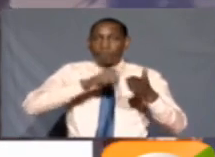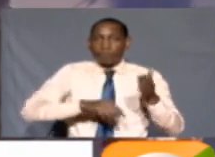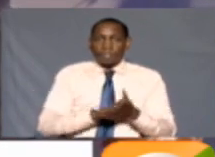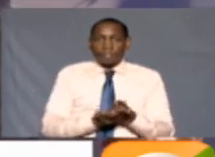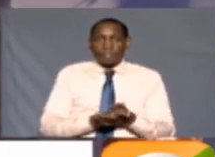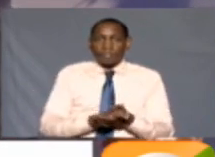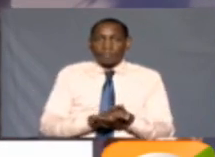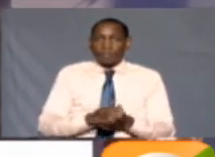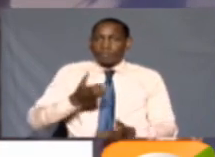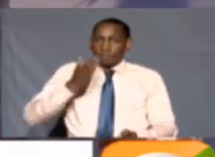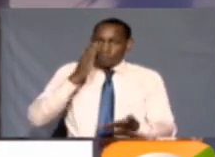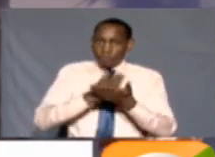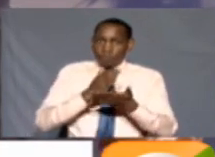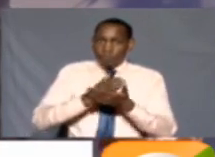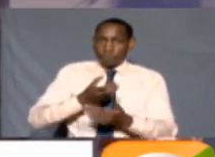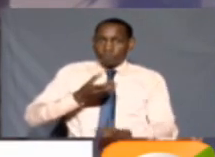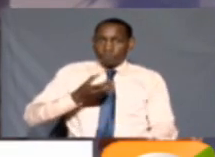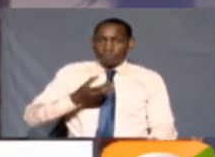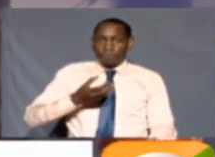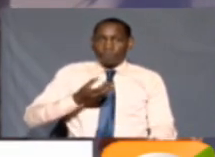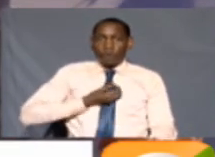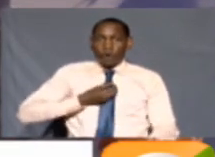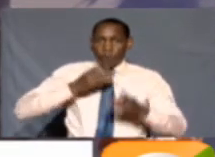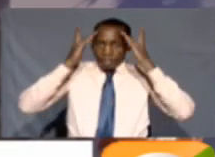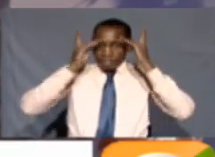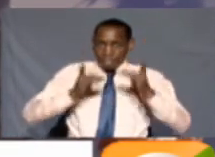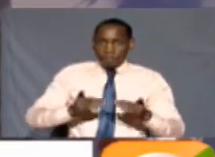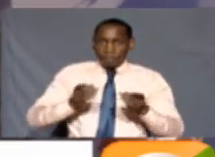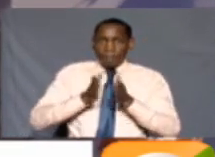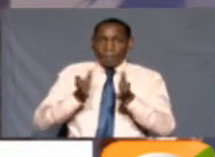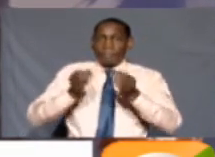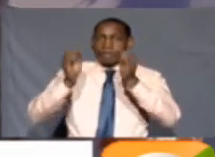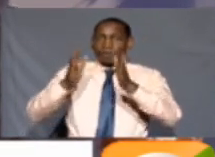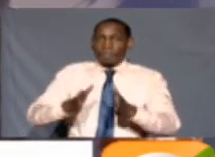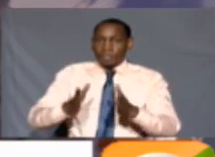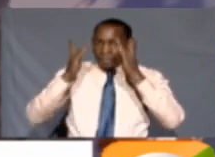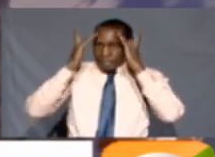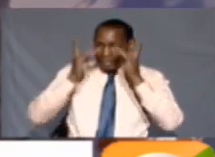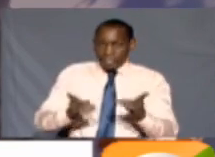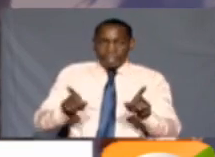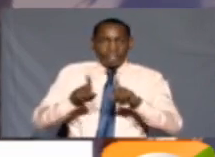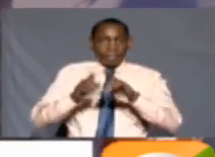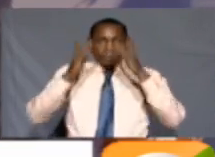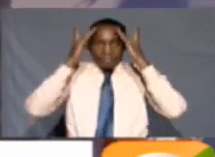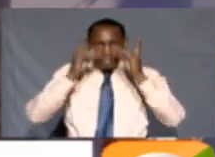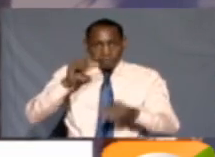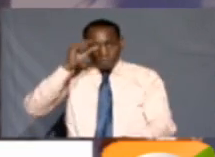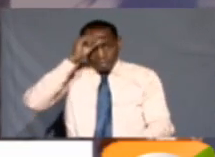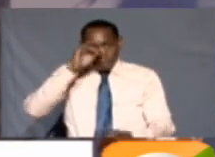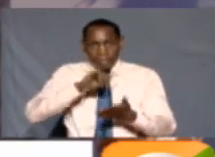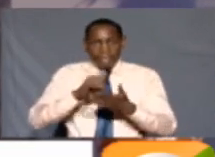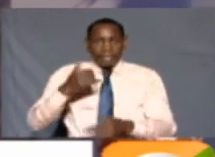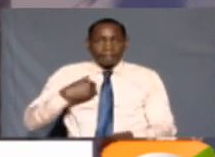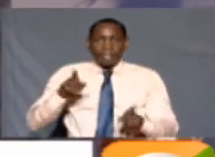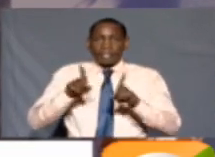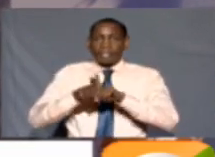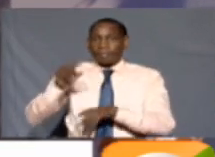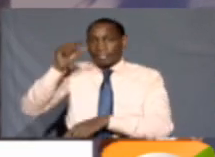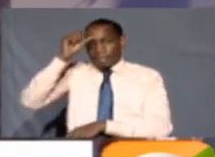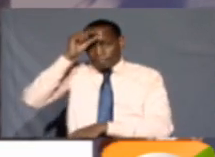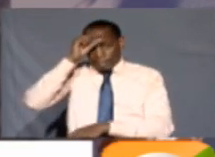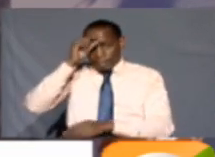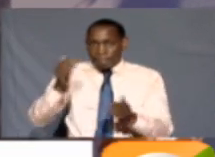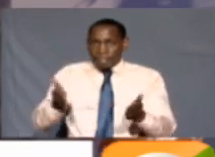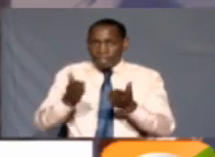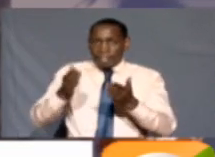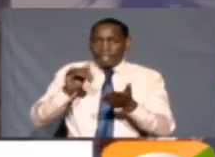co-own the decisions that public officers make, the decisions that the government make, and you help the government to make